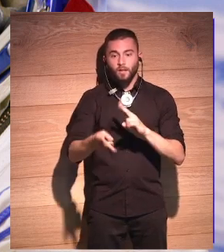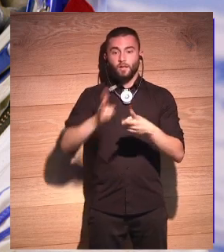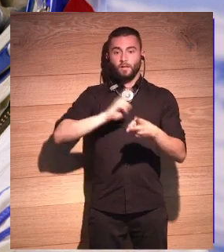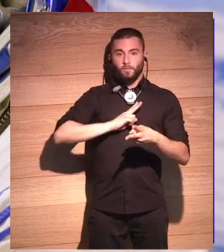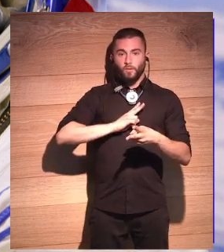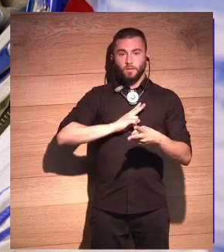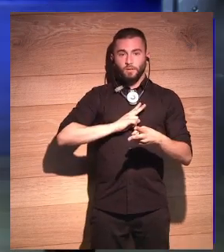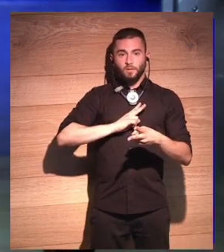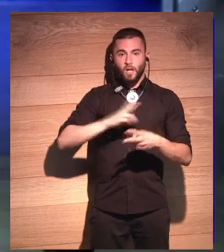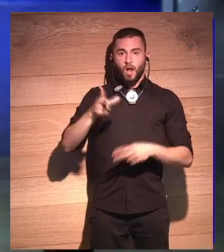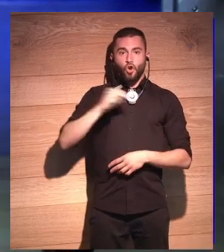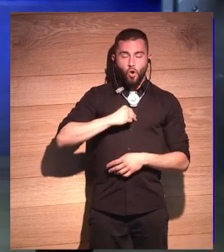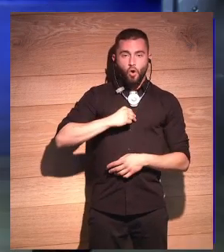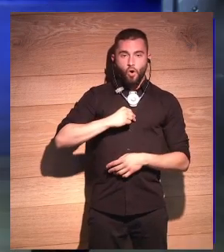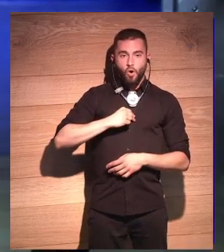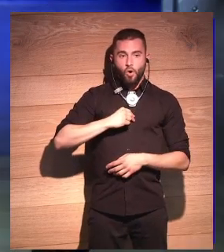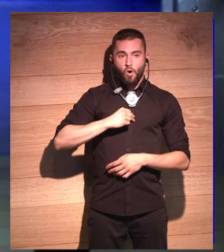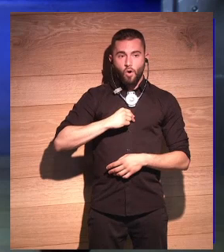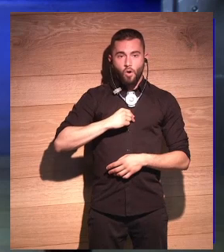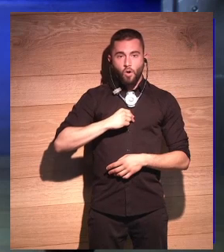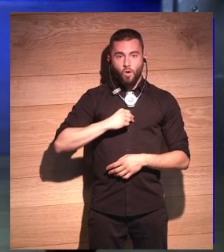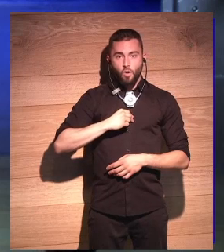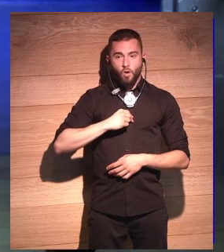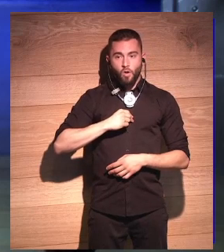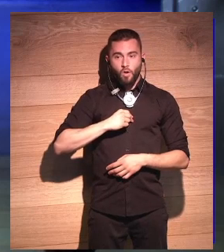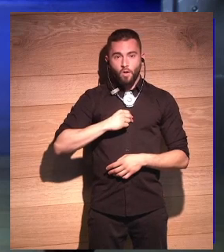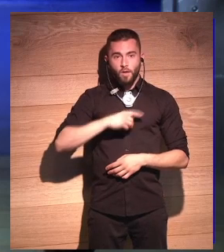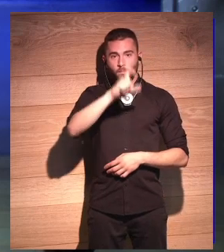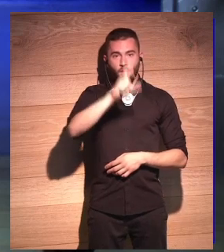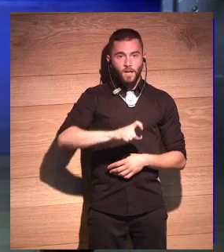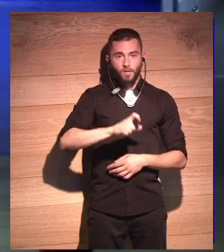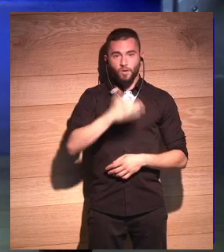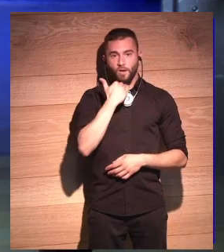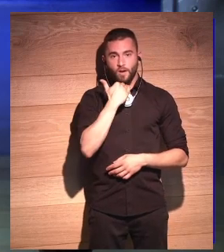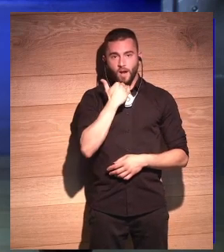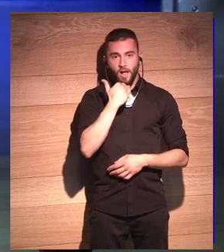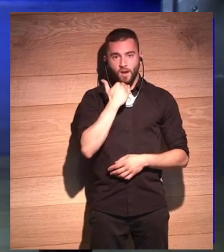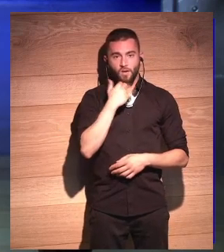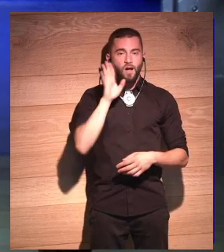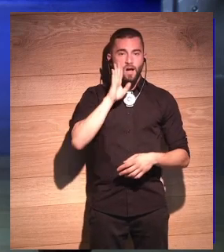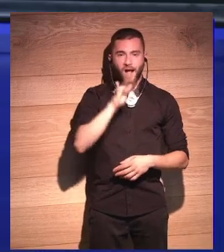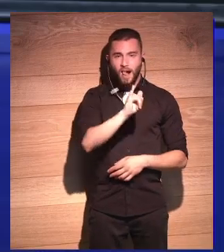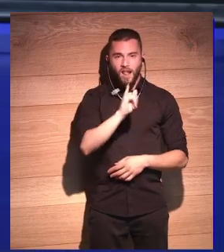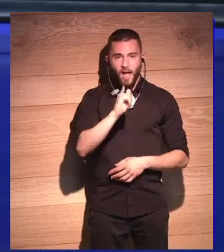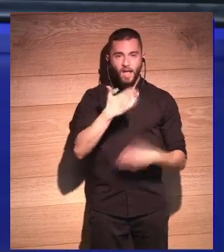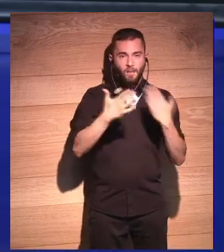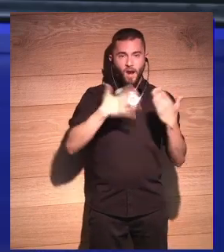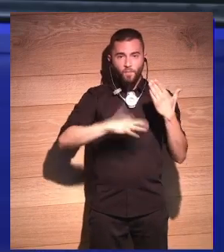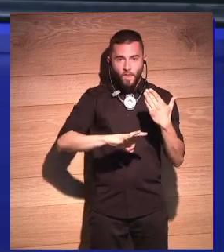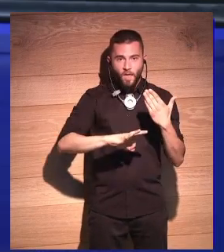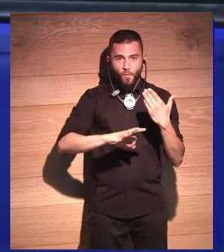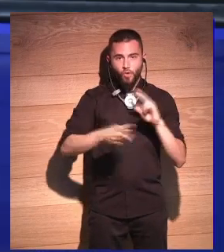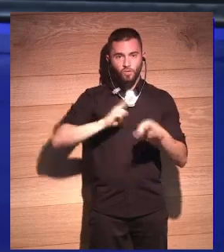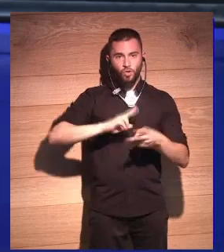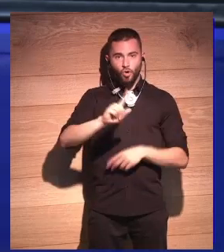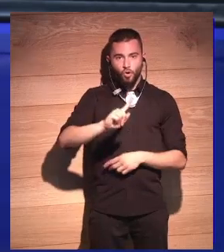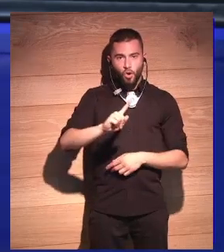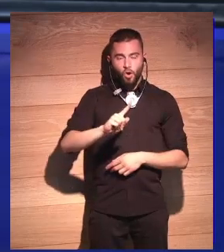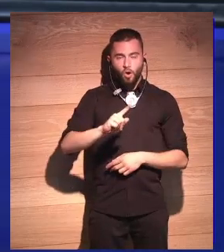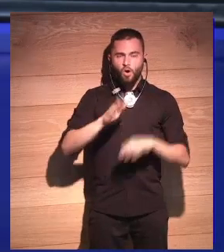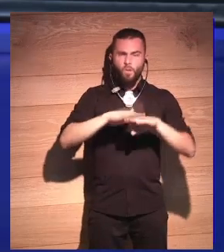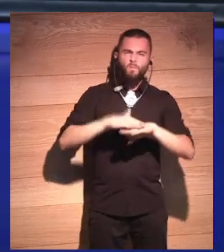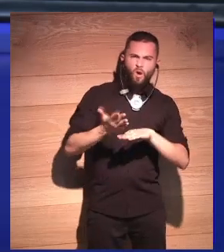Can we talk to someone who's got one? No. Why not? It's a secret. Okay. So we built